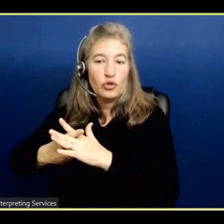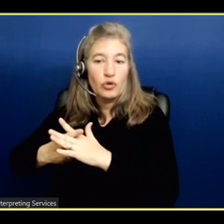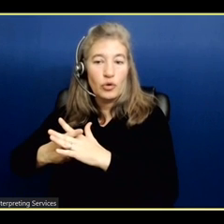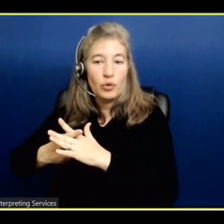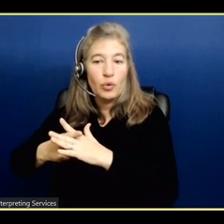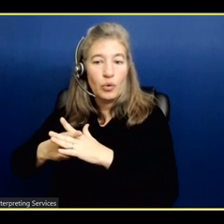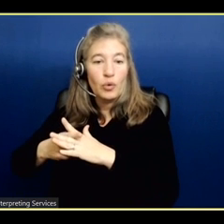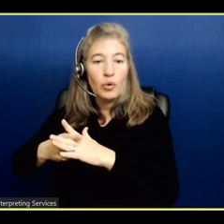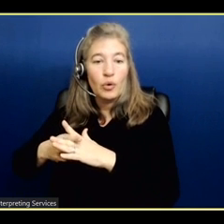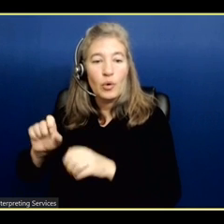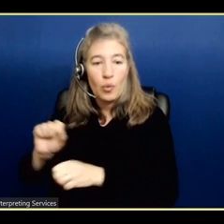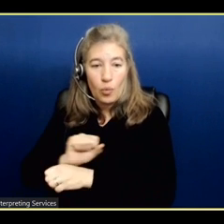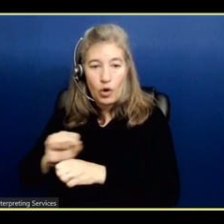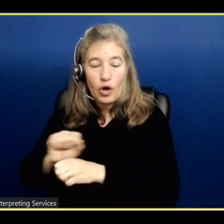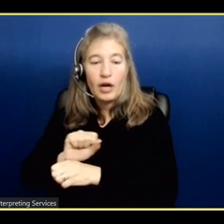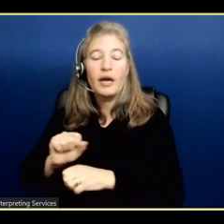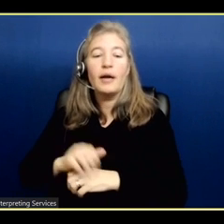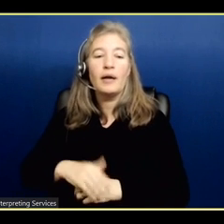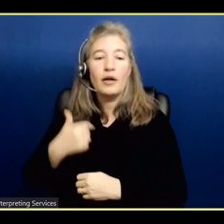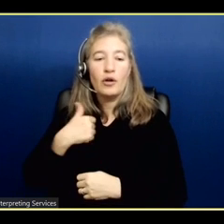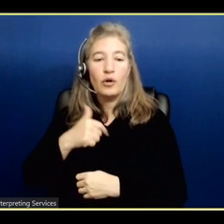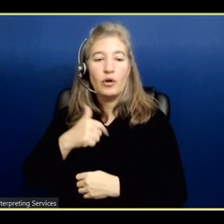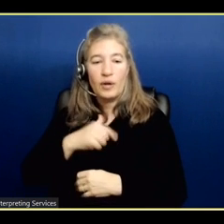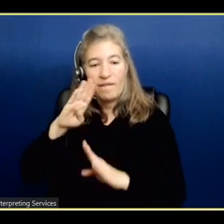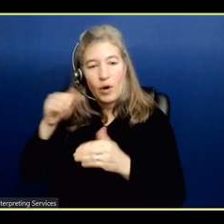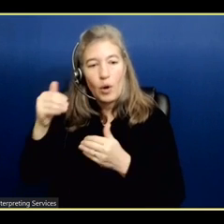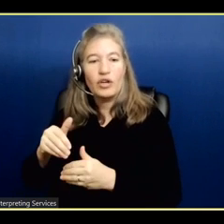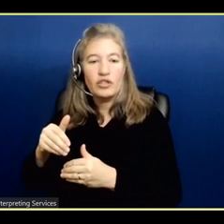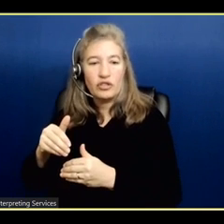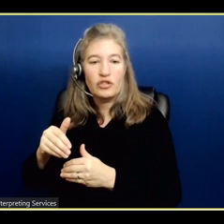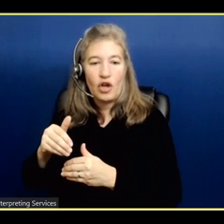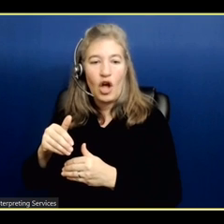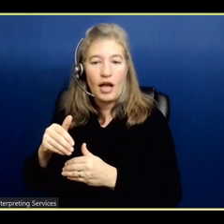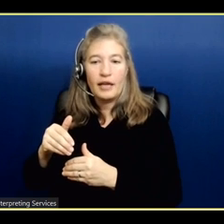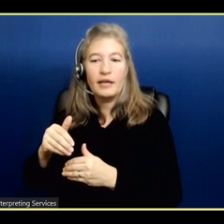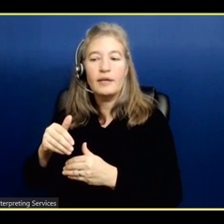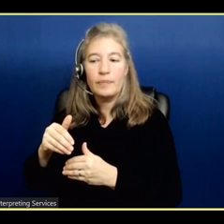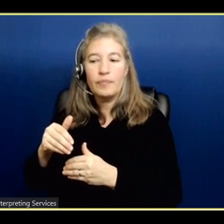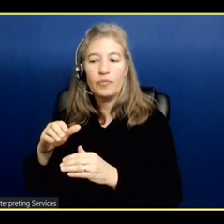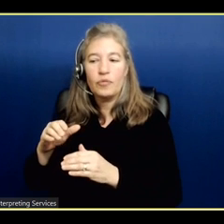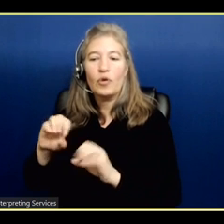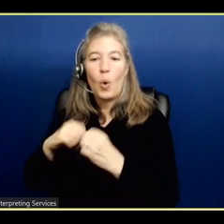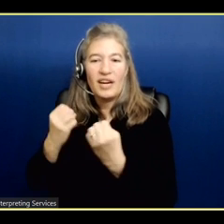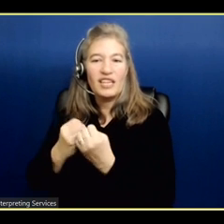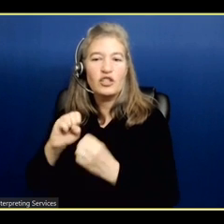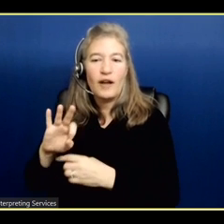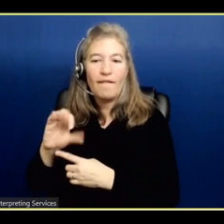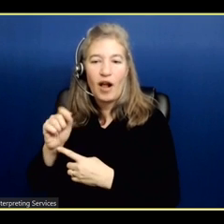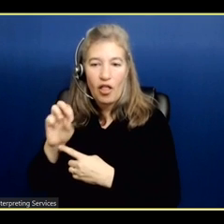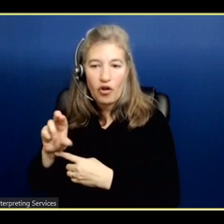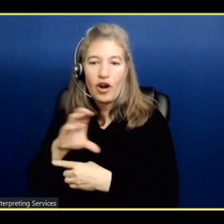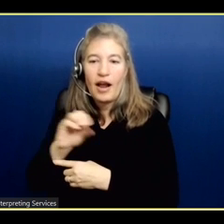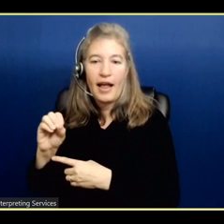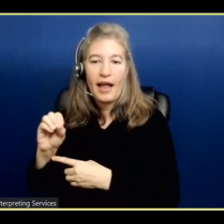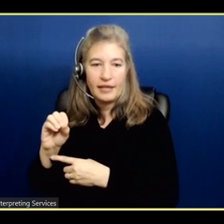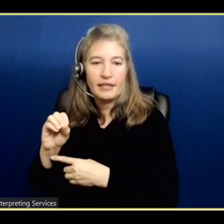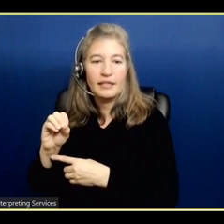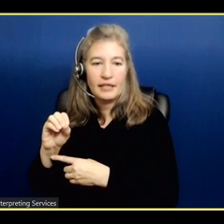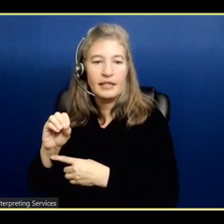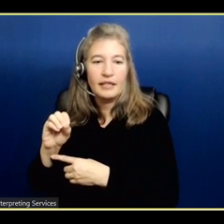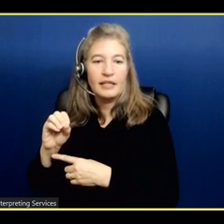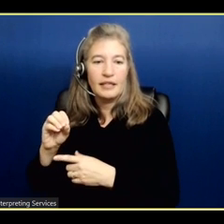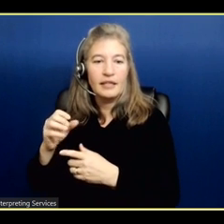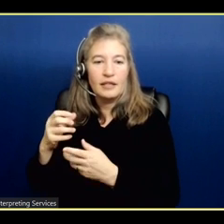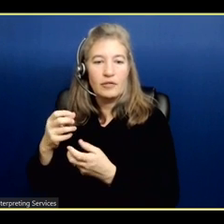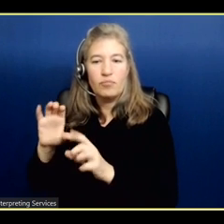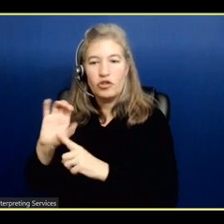I just have a few bullet points, and I'll try to move quickly, especially because some of my colleagues have already said so many of these things better than I'm sure